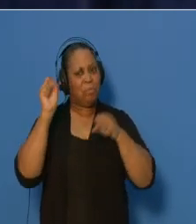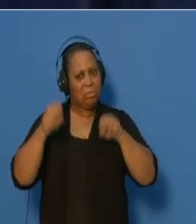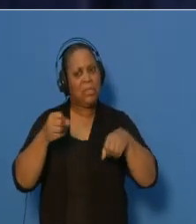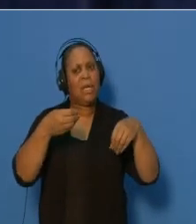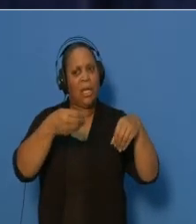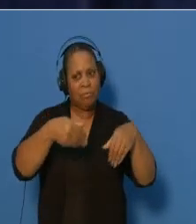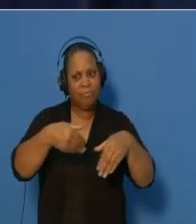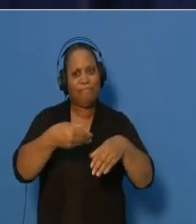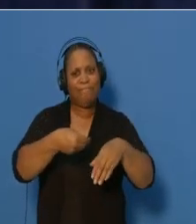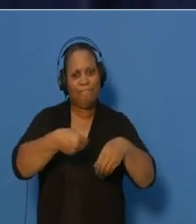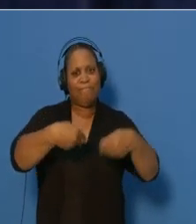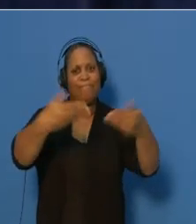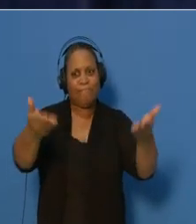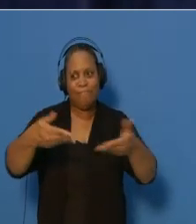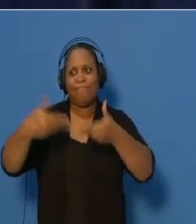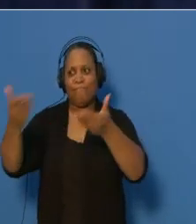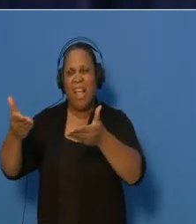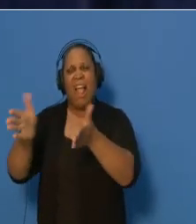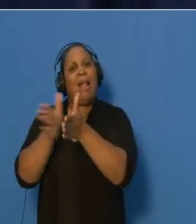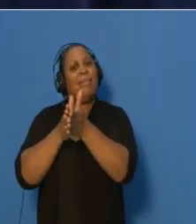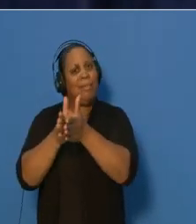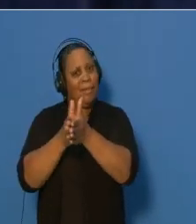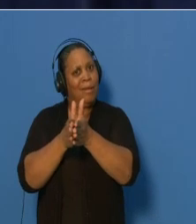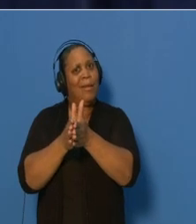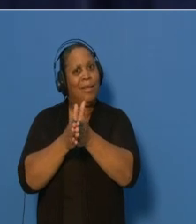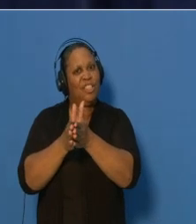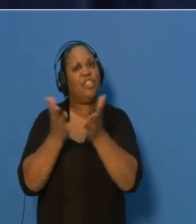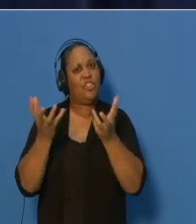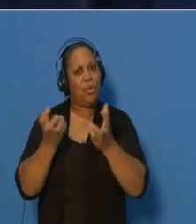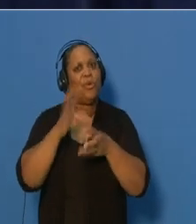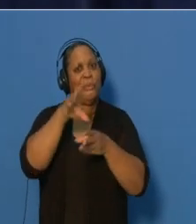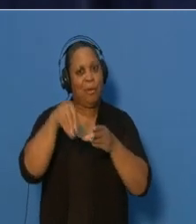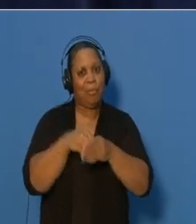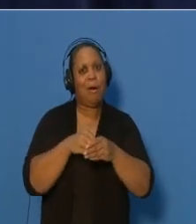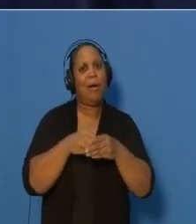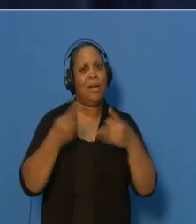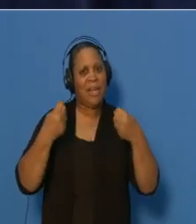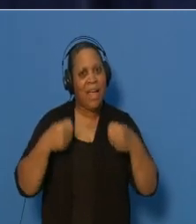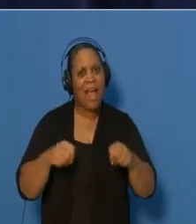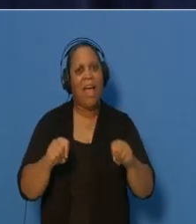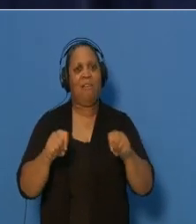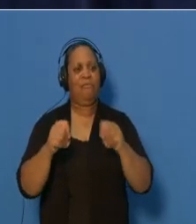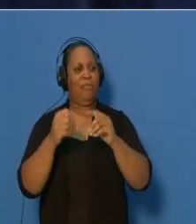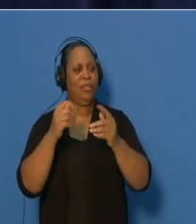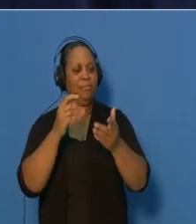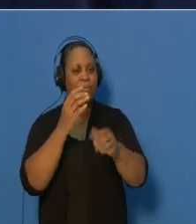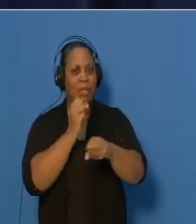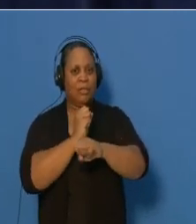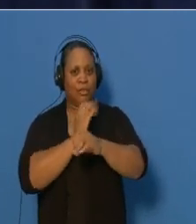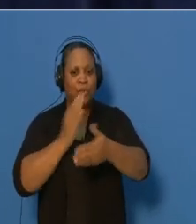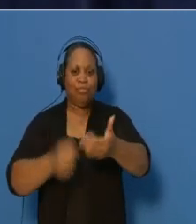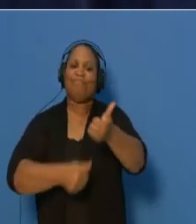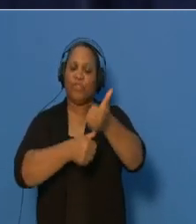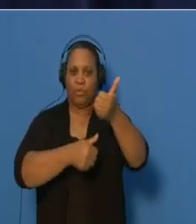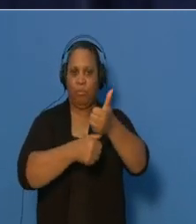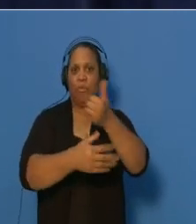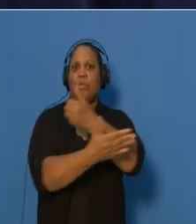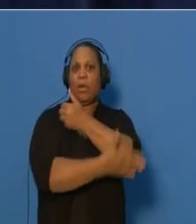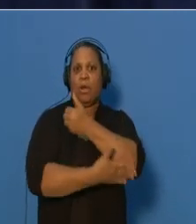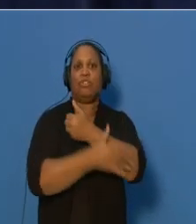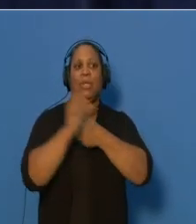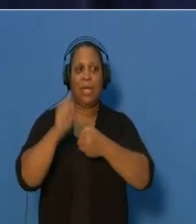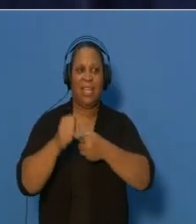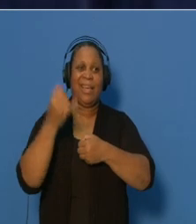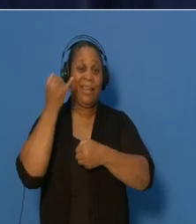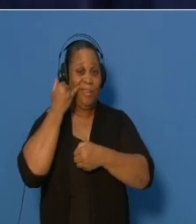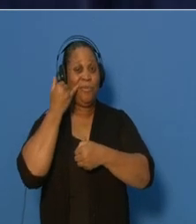Westgate Correctional Facilities are anxious to be a part of the effort to help our country, and we will put them to work and use their masks if we're indeed able to scale it